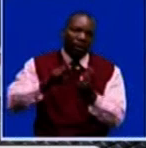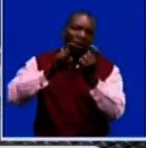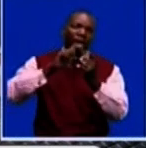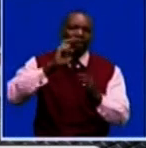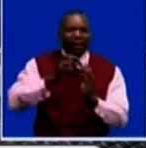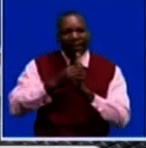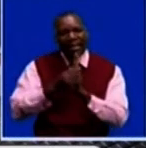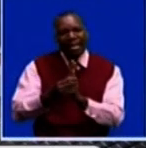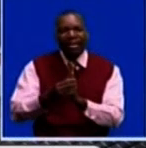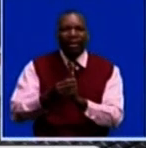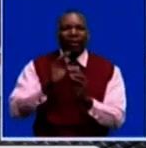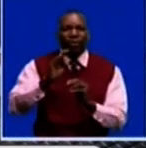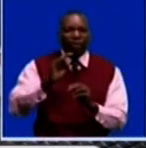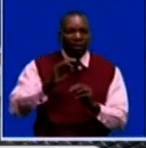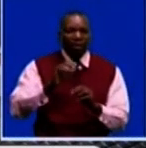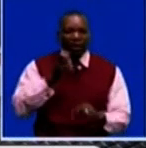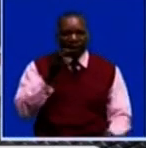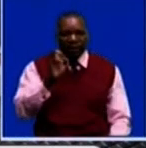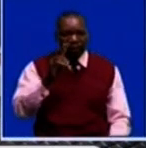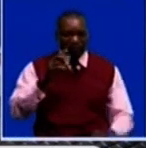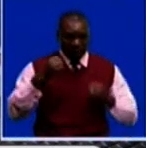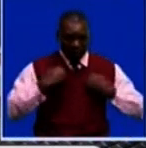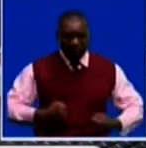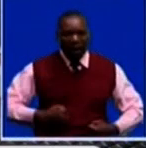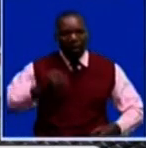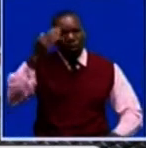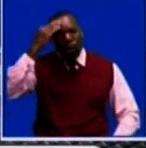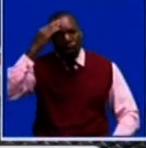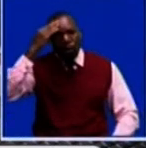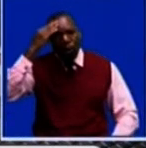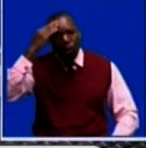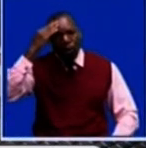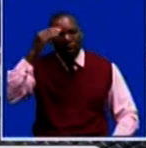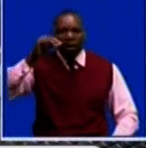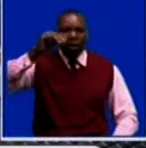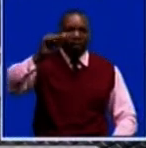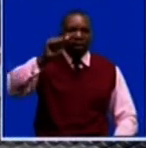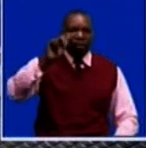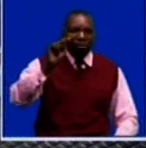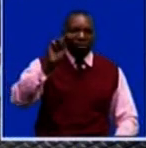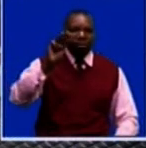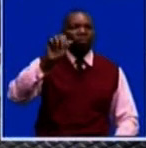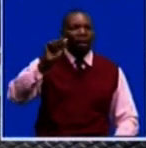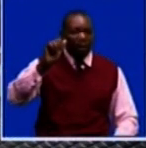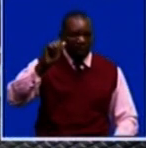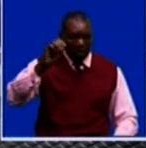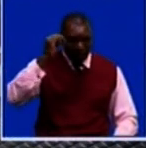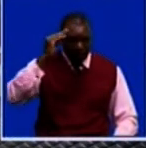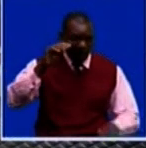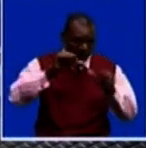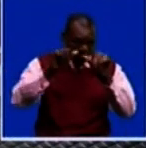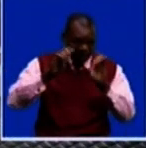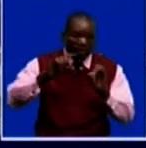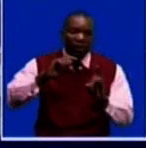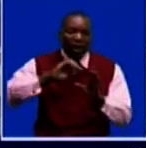to take a lead in knowing their HIV status. And General Education Minister David Mabumba says all